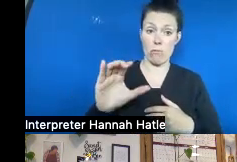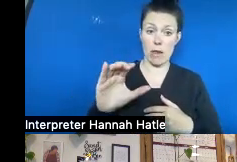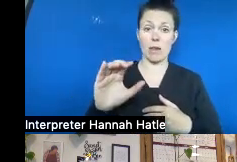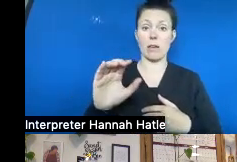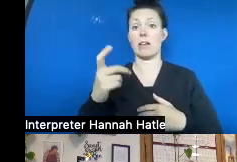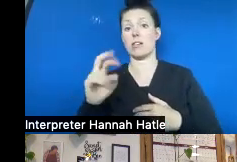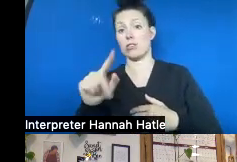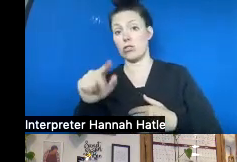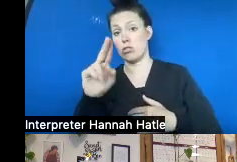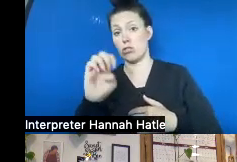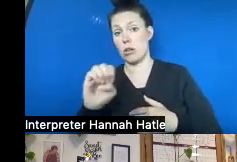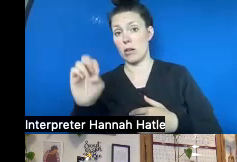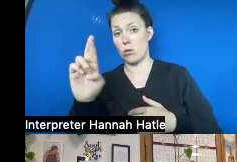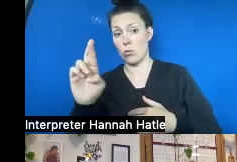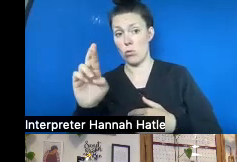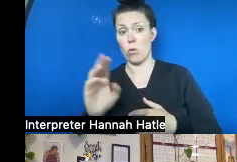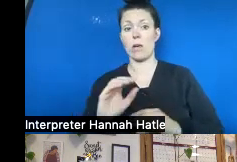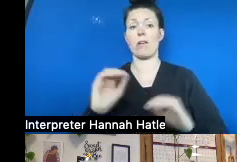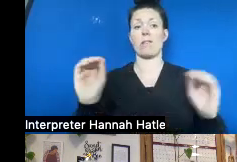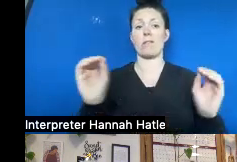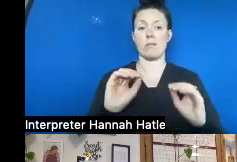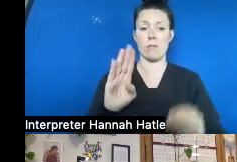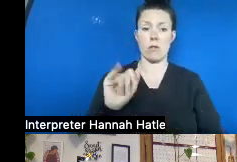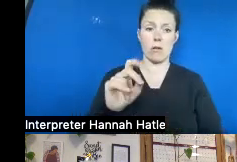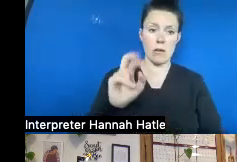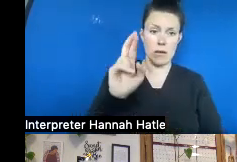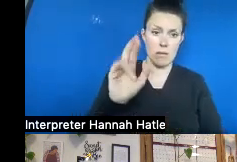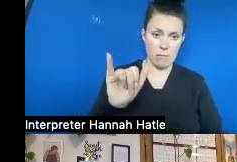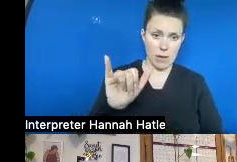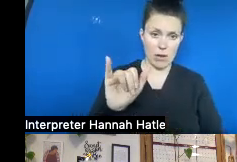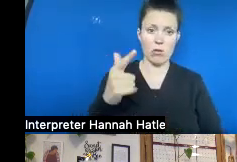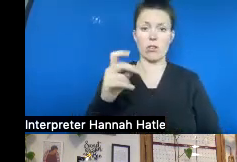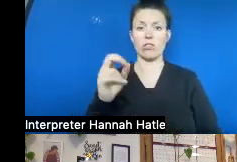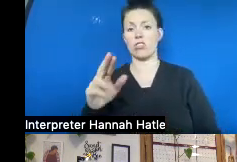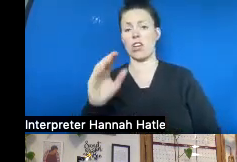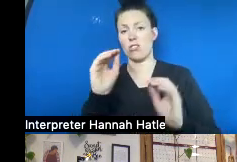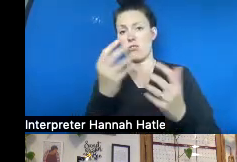genderqueer, non-binary, gender non-conforming,